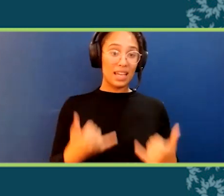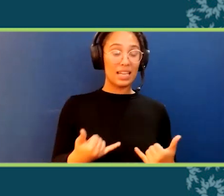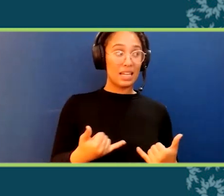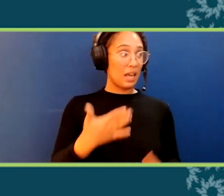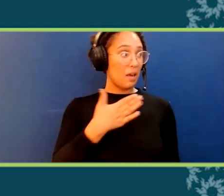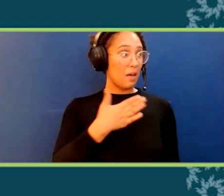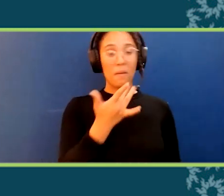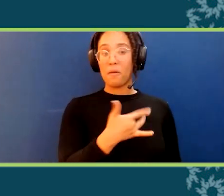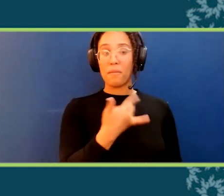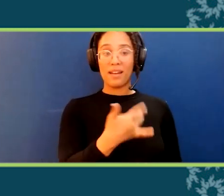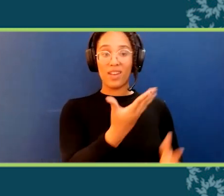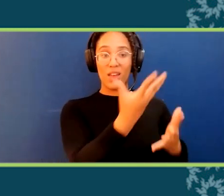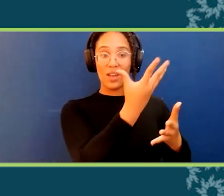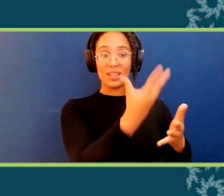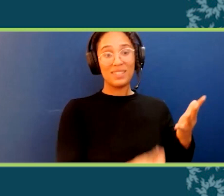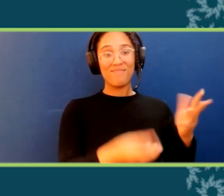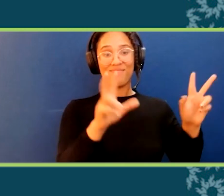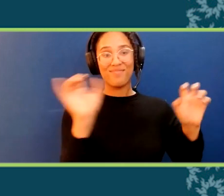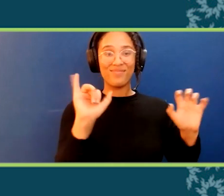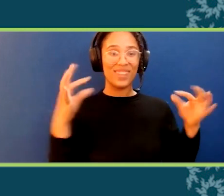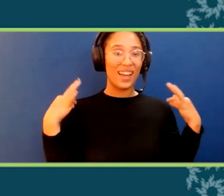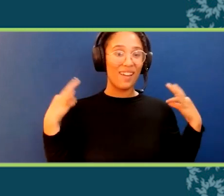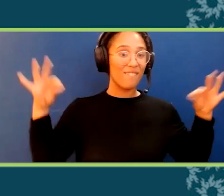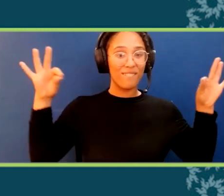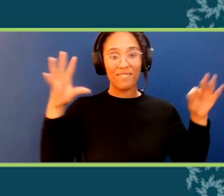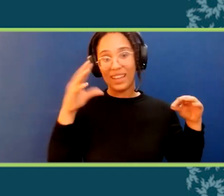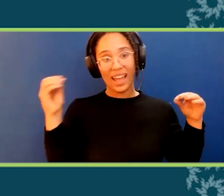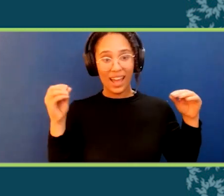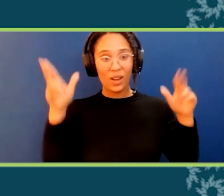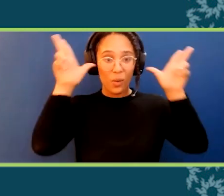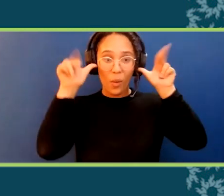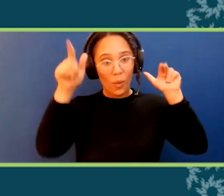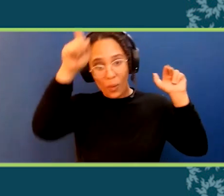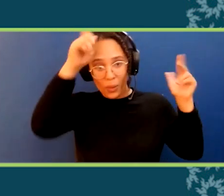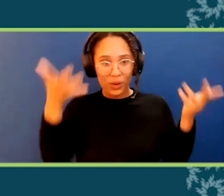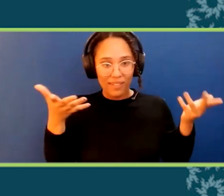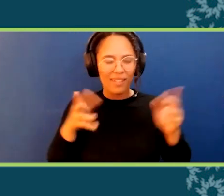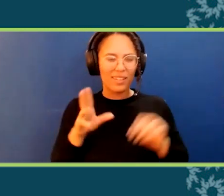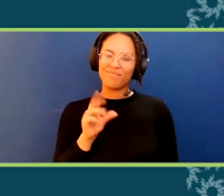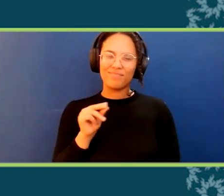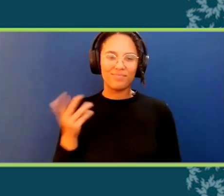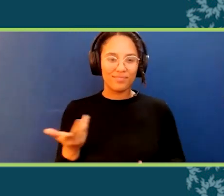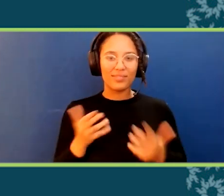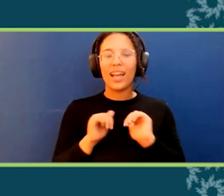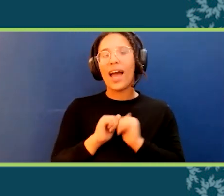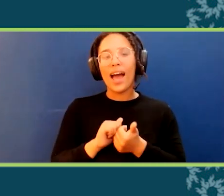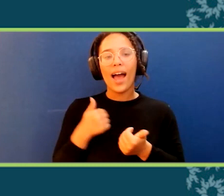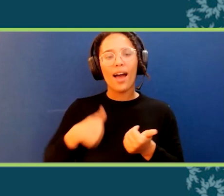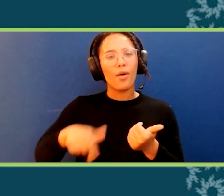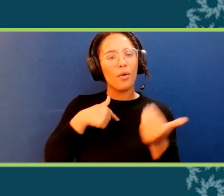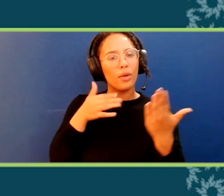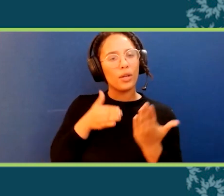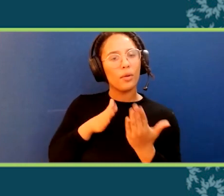just disappeared like fairies and unicorns. How just are we approaching that differently if we want to